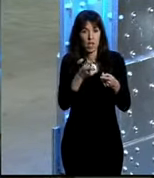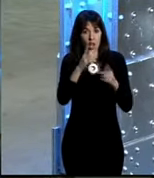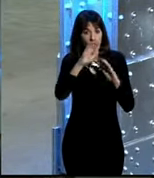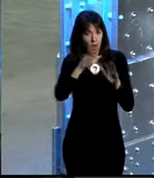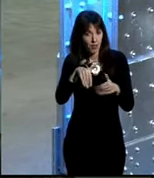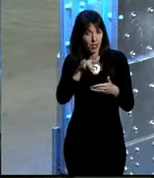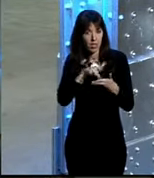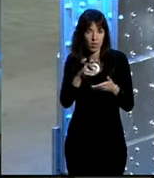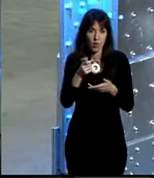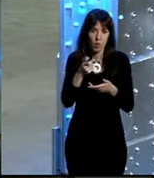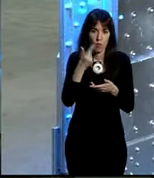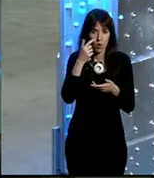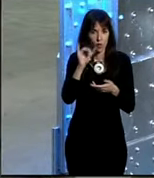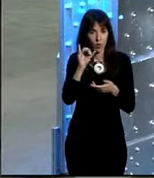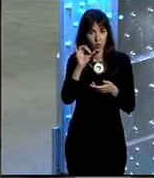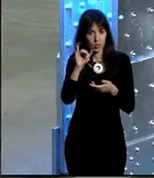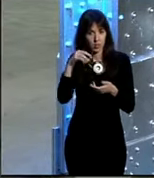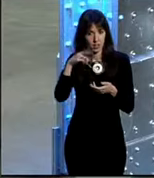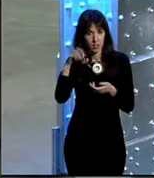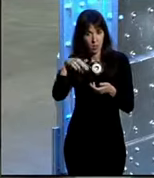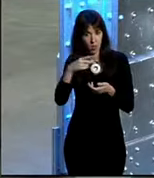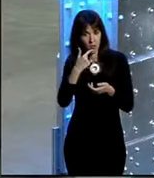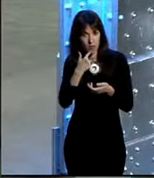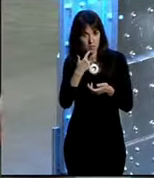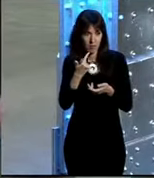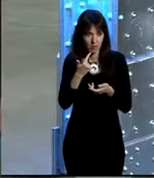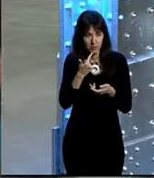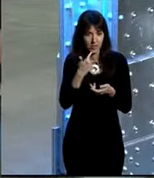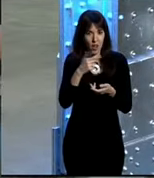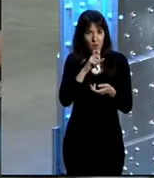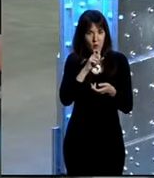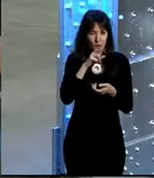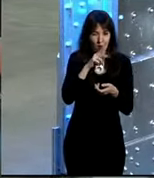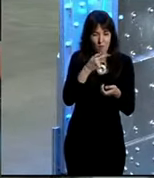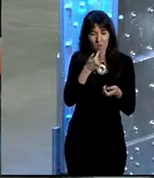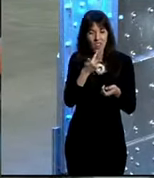other things. And at the end of the day, it's just like Simon says,